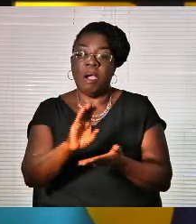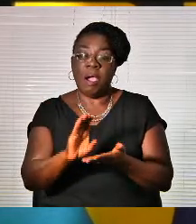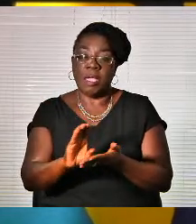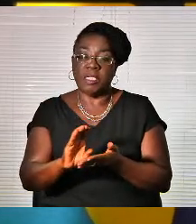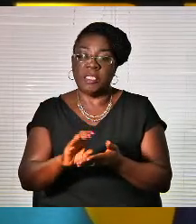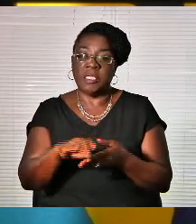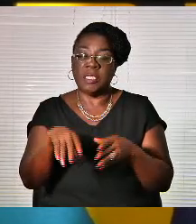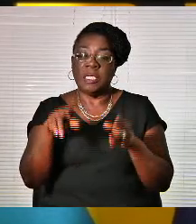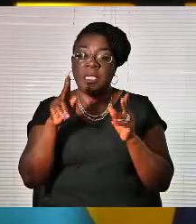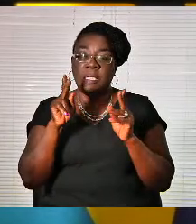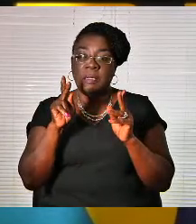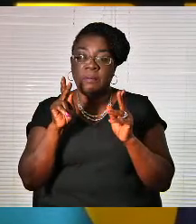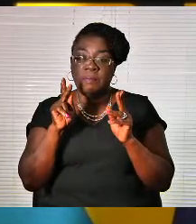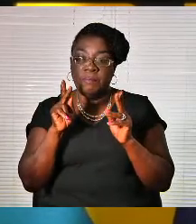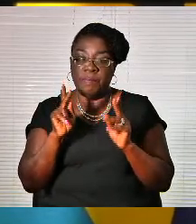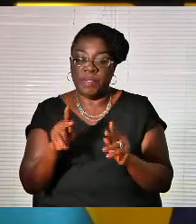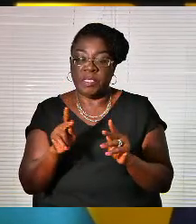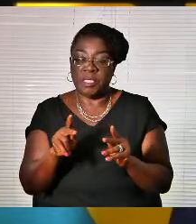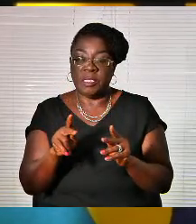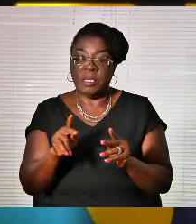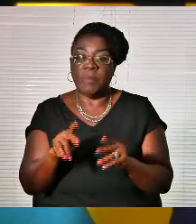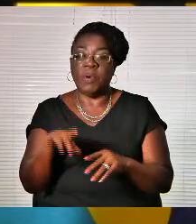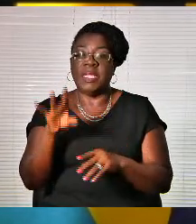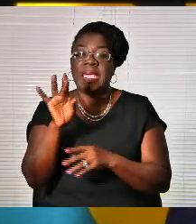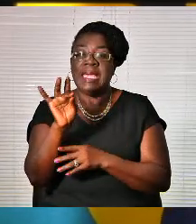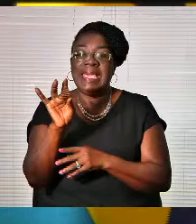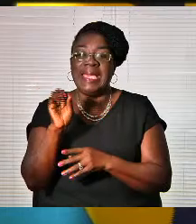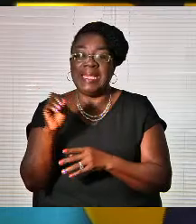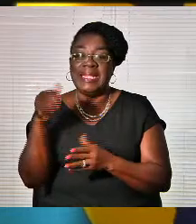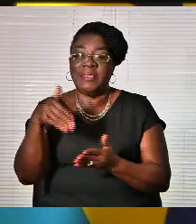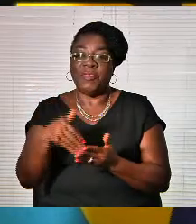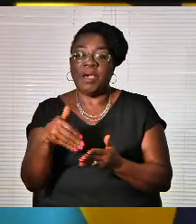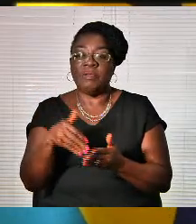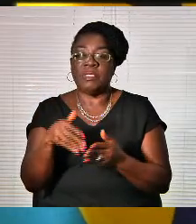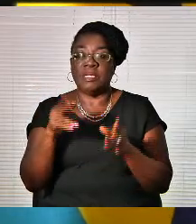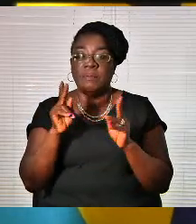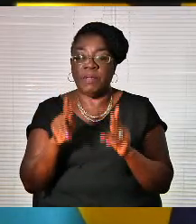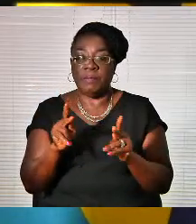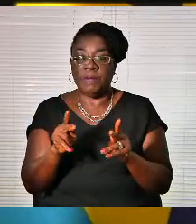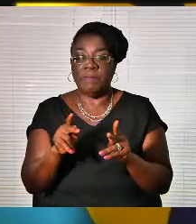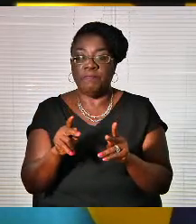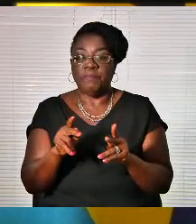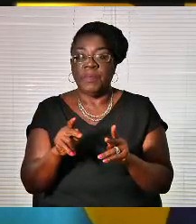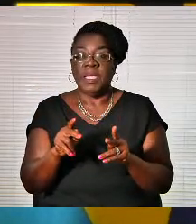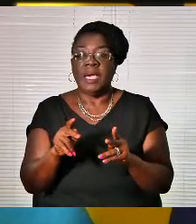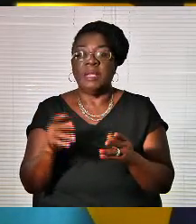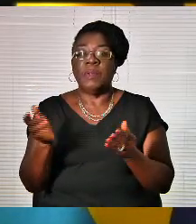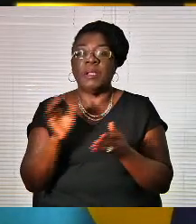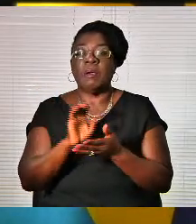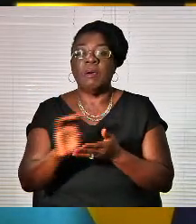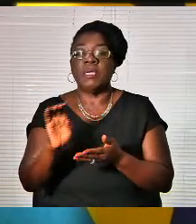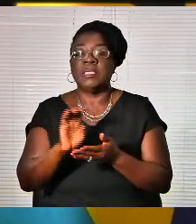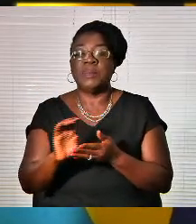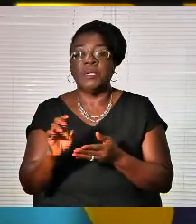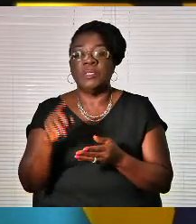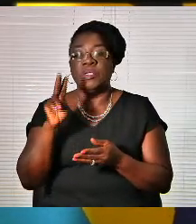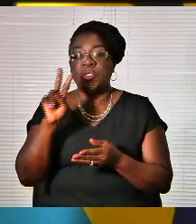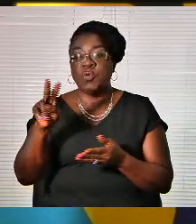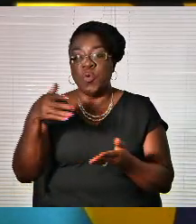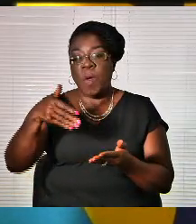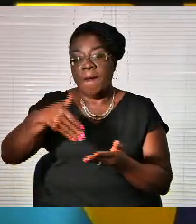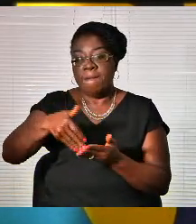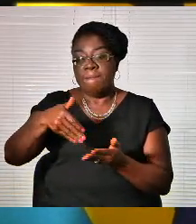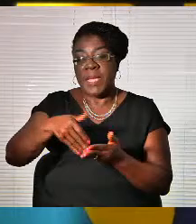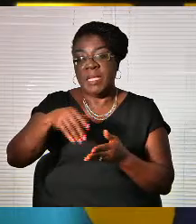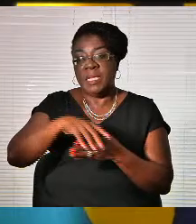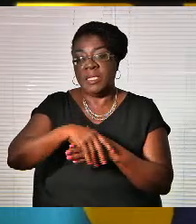80,000 individuals. The overall cost is going to be somewhere in the area of perhaps $2 million initially. And at the outset,